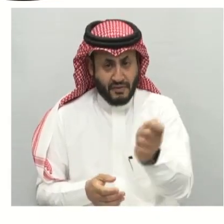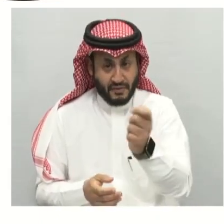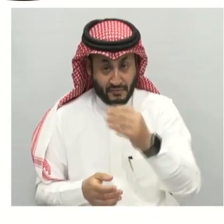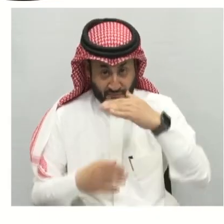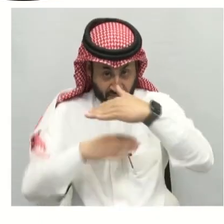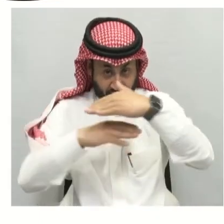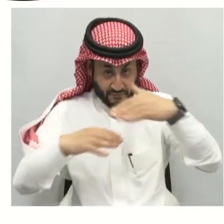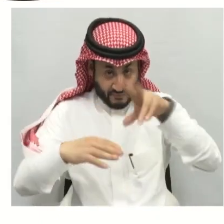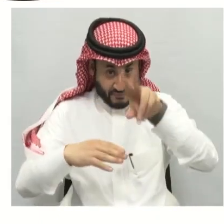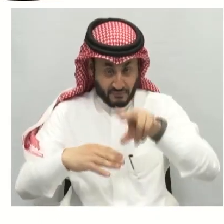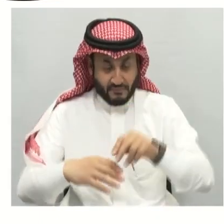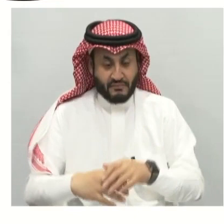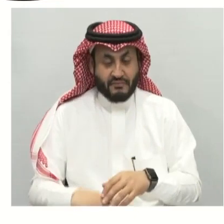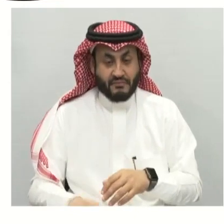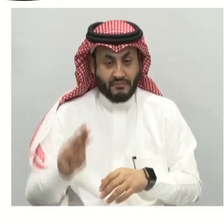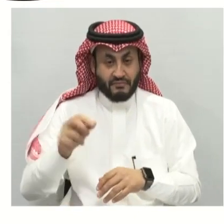day